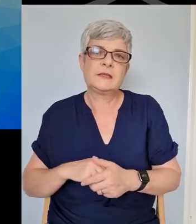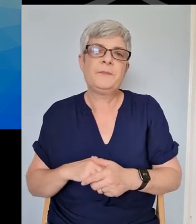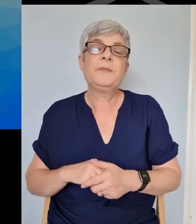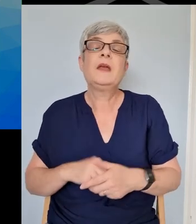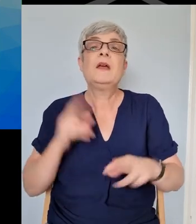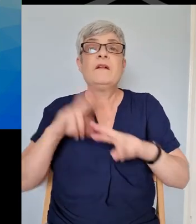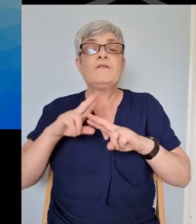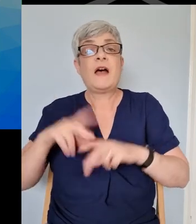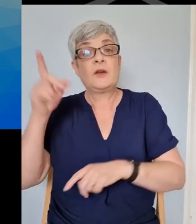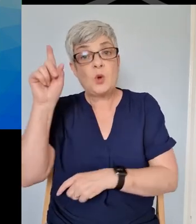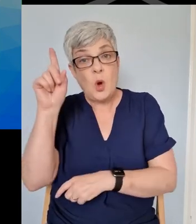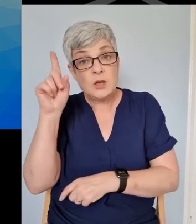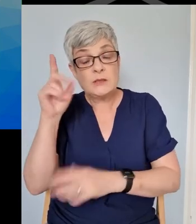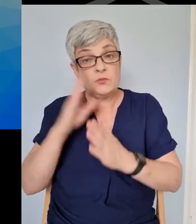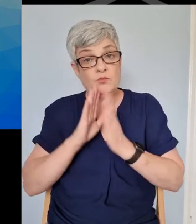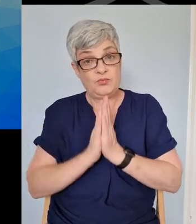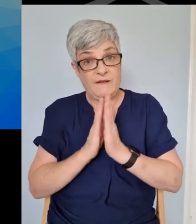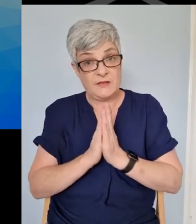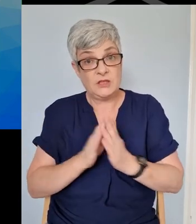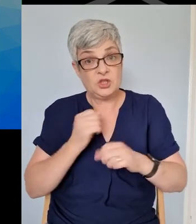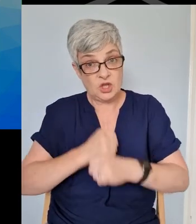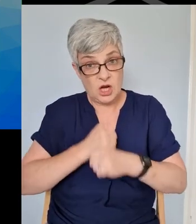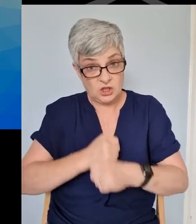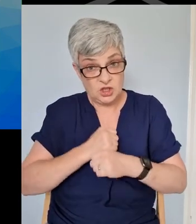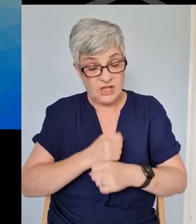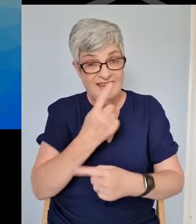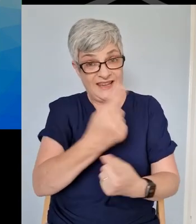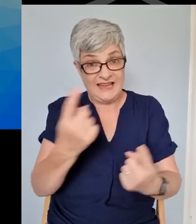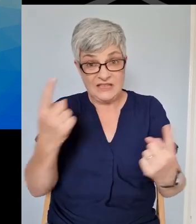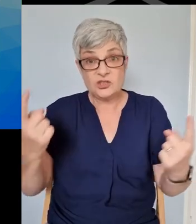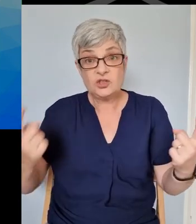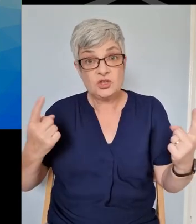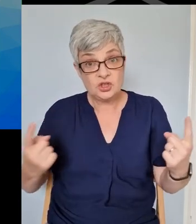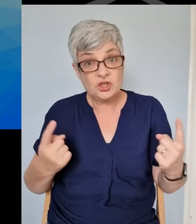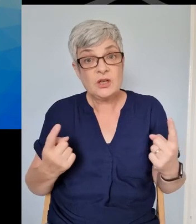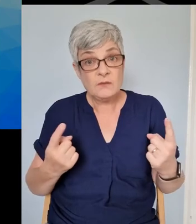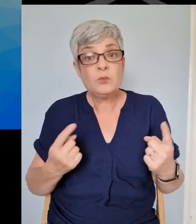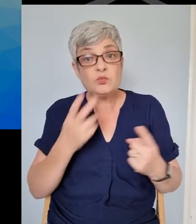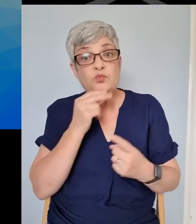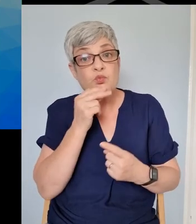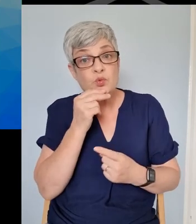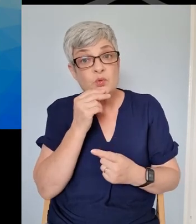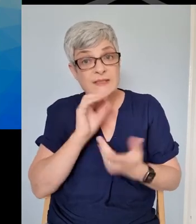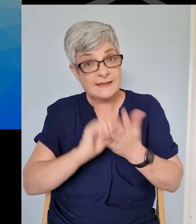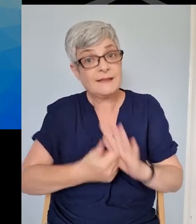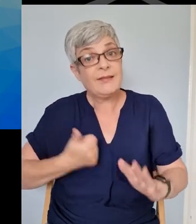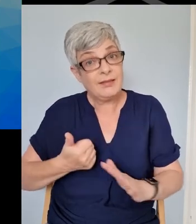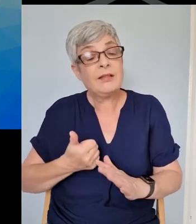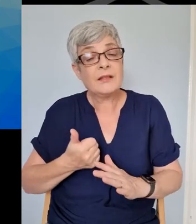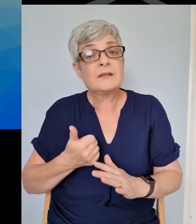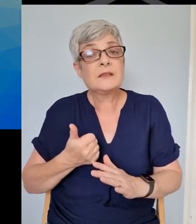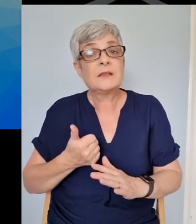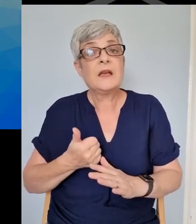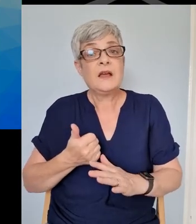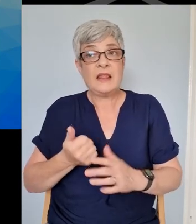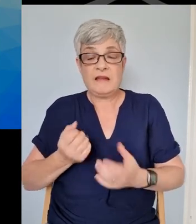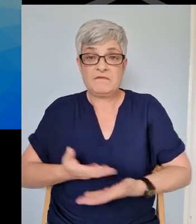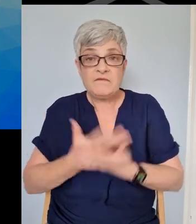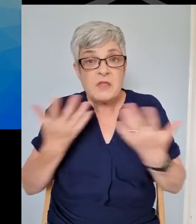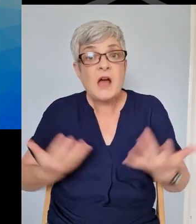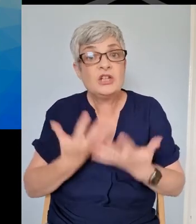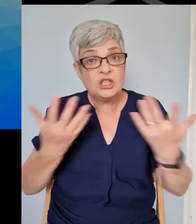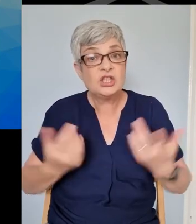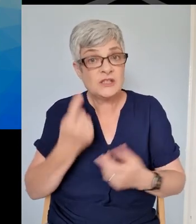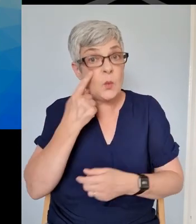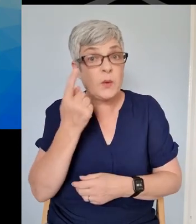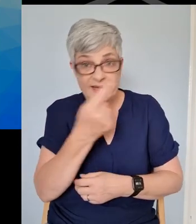Father God, we pray for our church, so that each of us will make use of our individual talents, enabling us to flourish as a witness to the one body